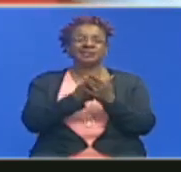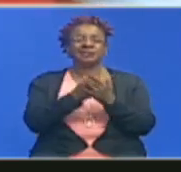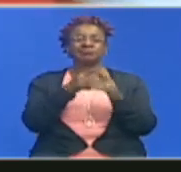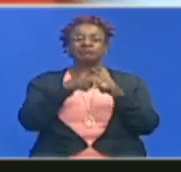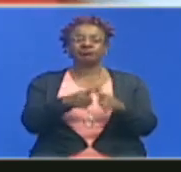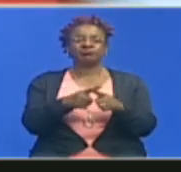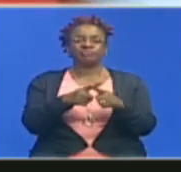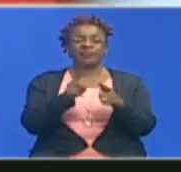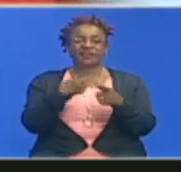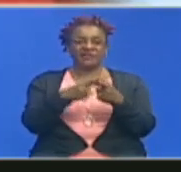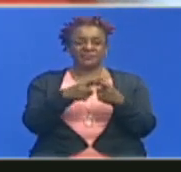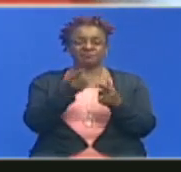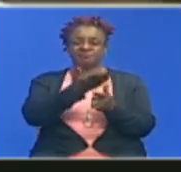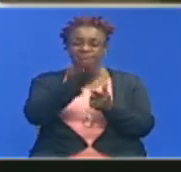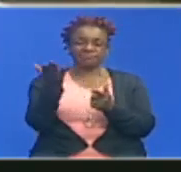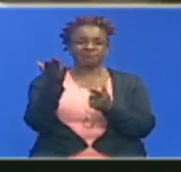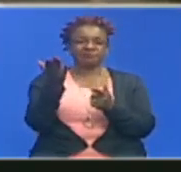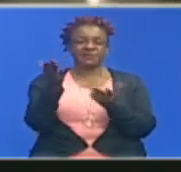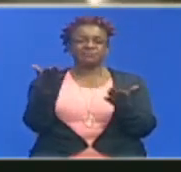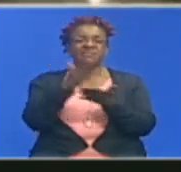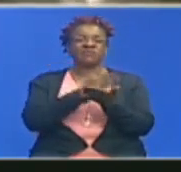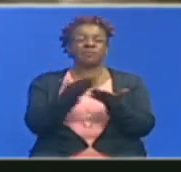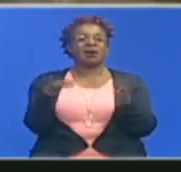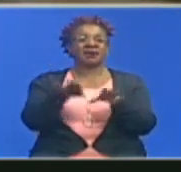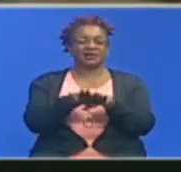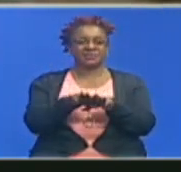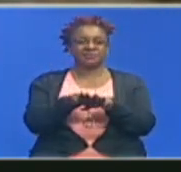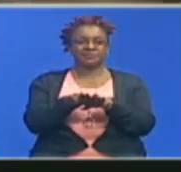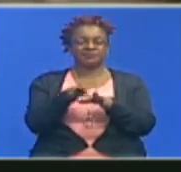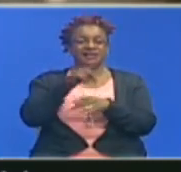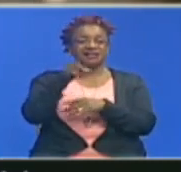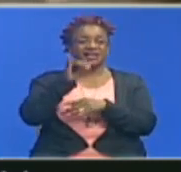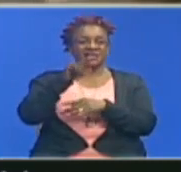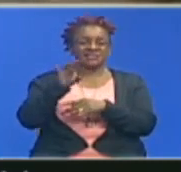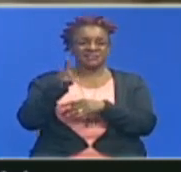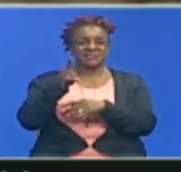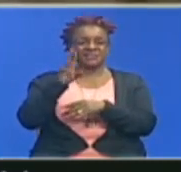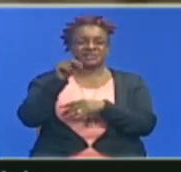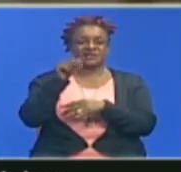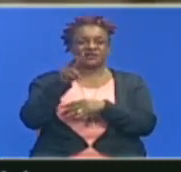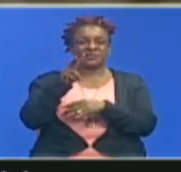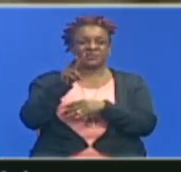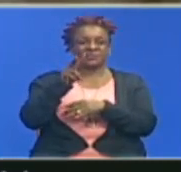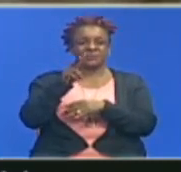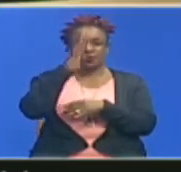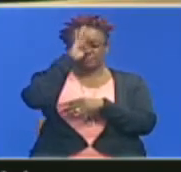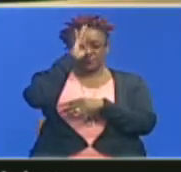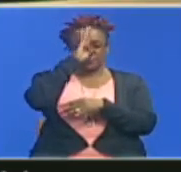remains ablaze before burying it. Zakius Masame, NTV, Bungoma.